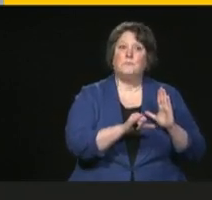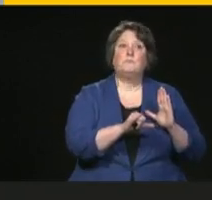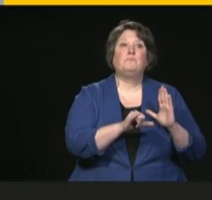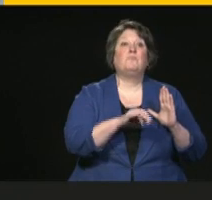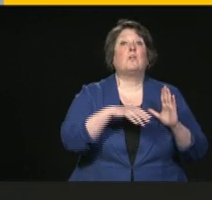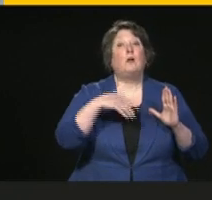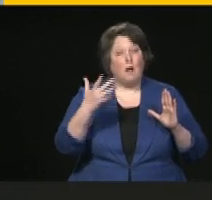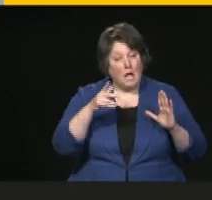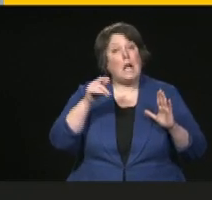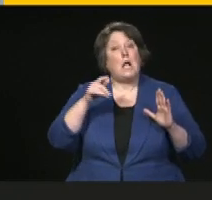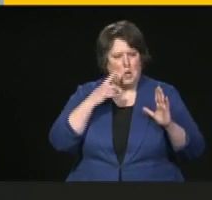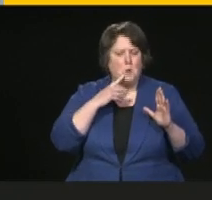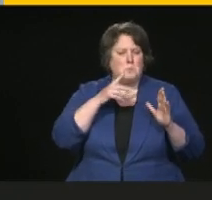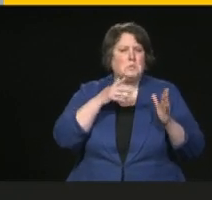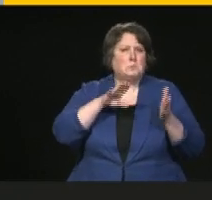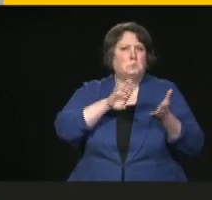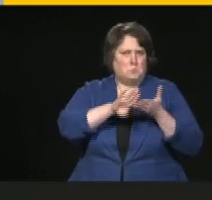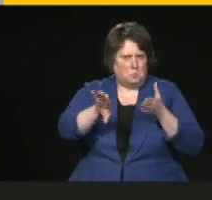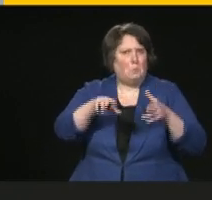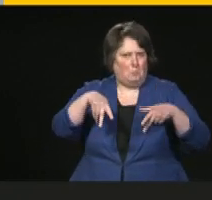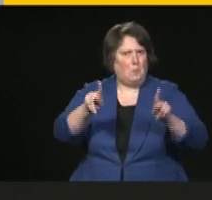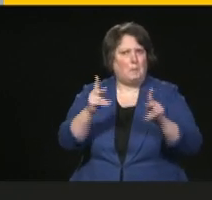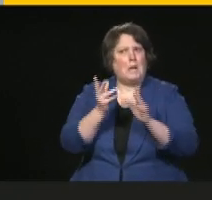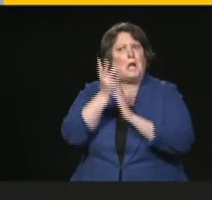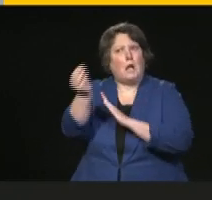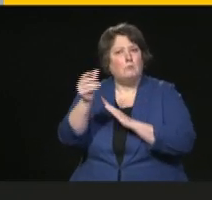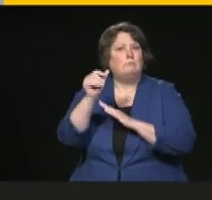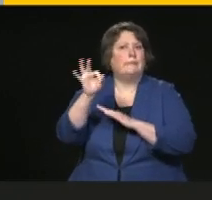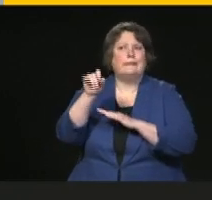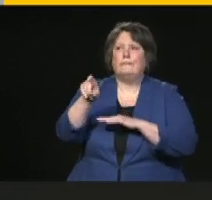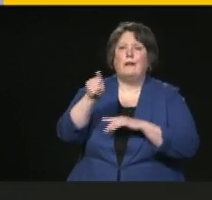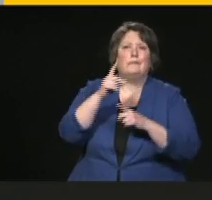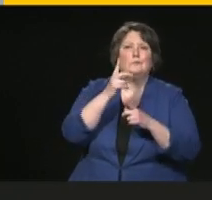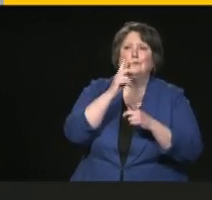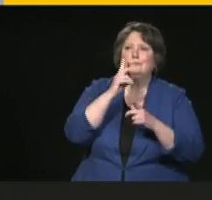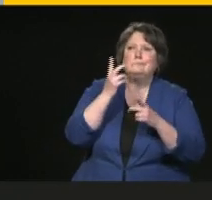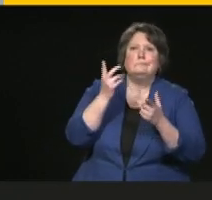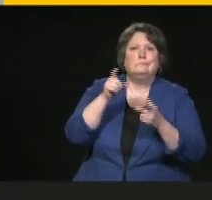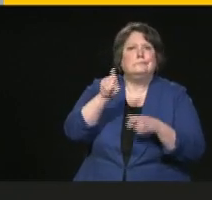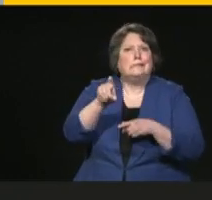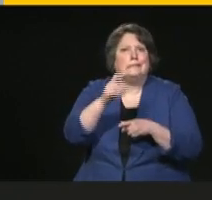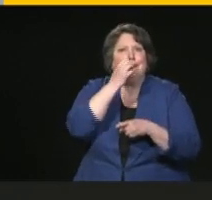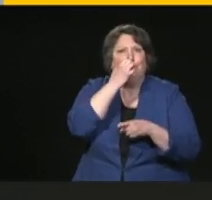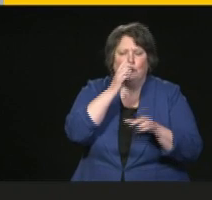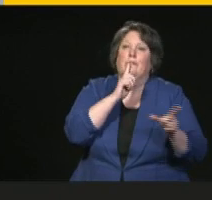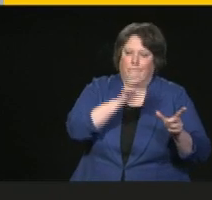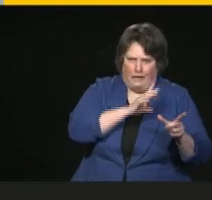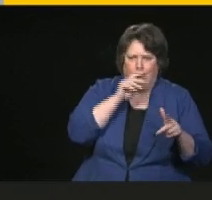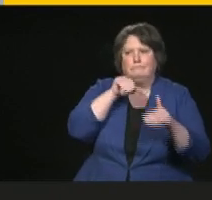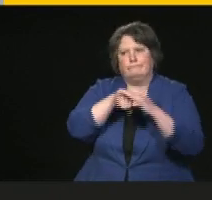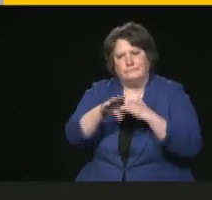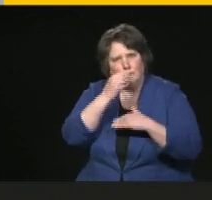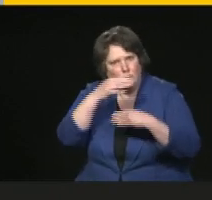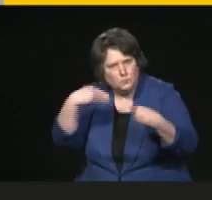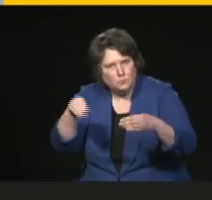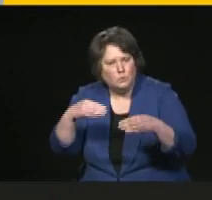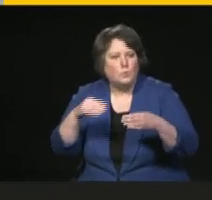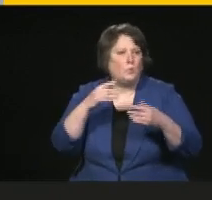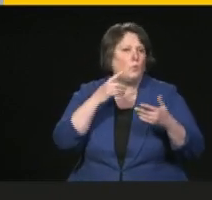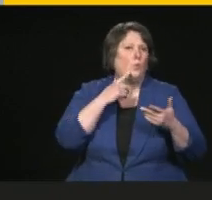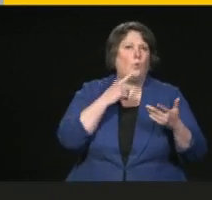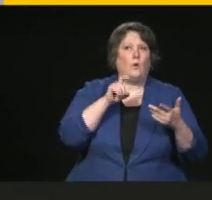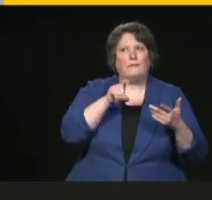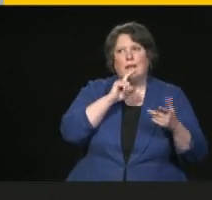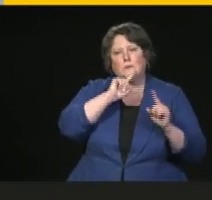tasks such as stocking up on groceries or if you need health care. I know that it's